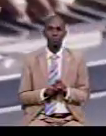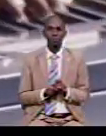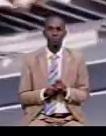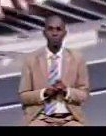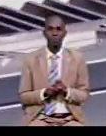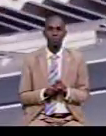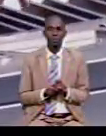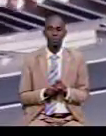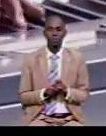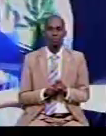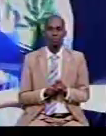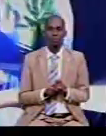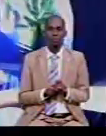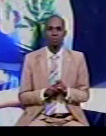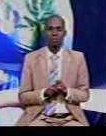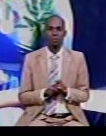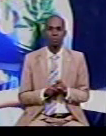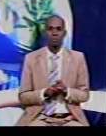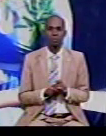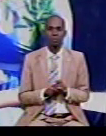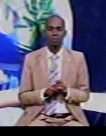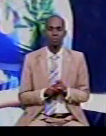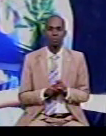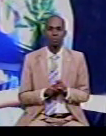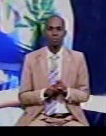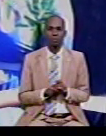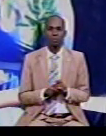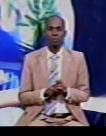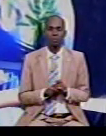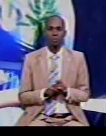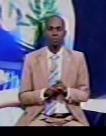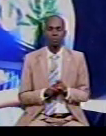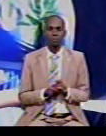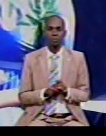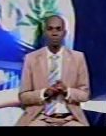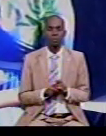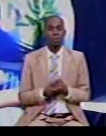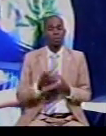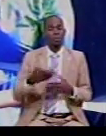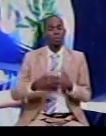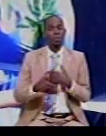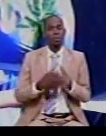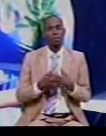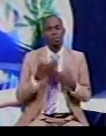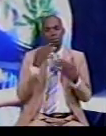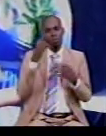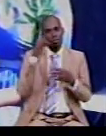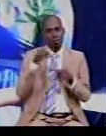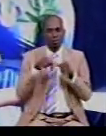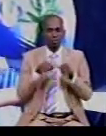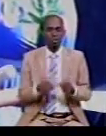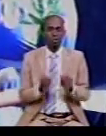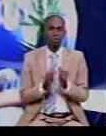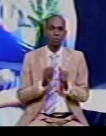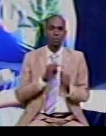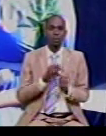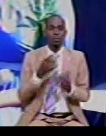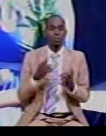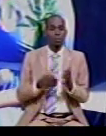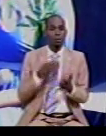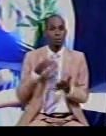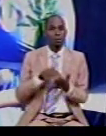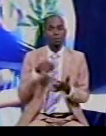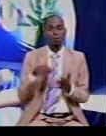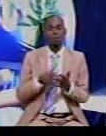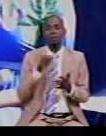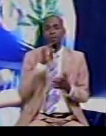Welcome back, viewers, and thank you for staying tuned once again. This is the Impact Morning Show. So, Christabel, today is the third day of the Ghana edition of